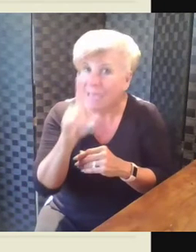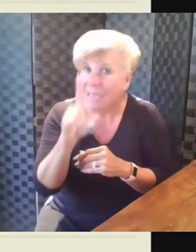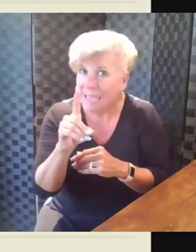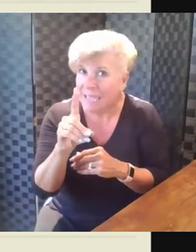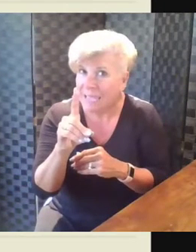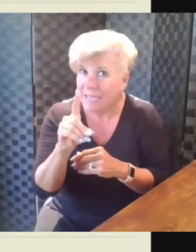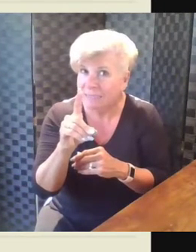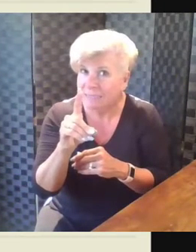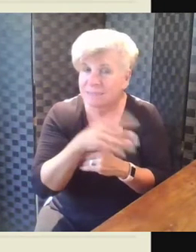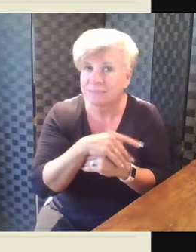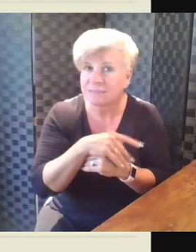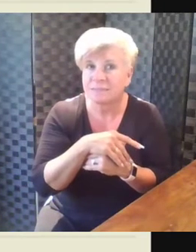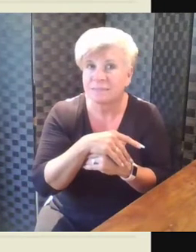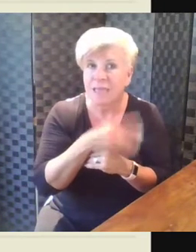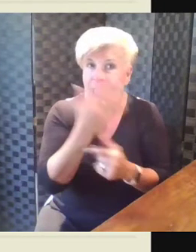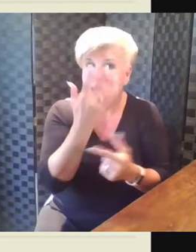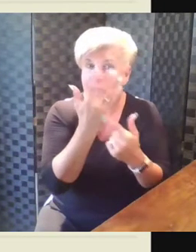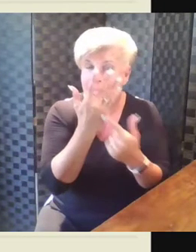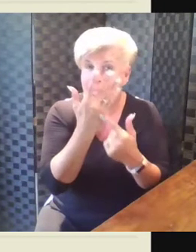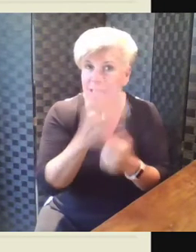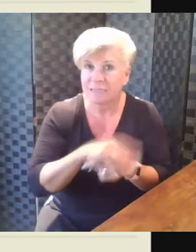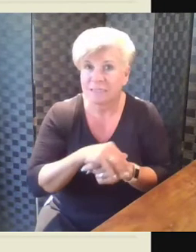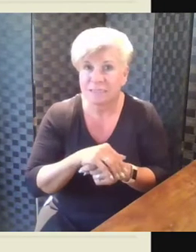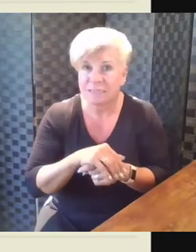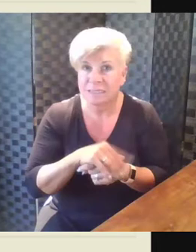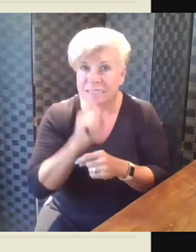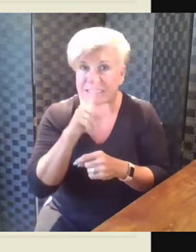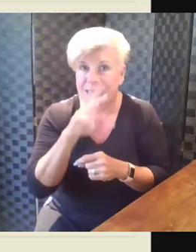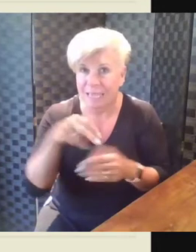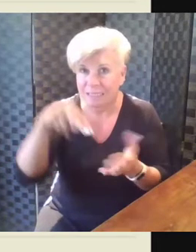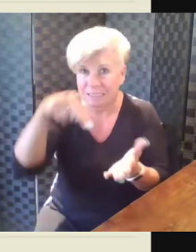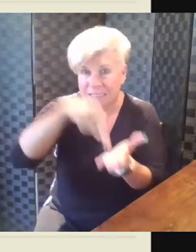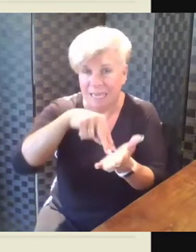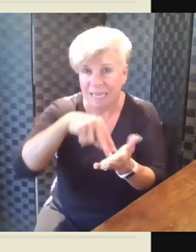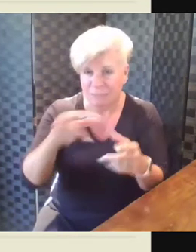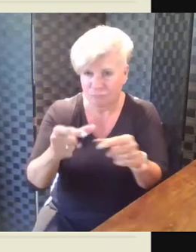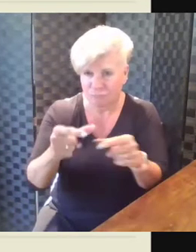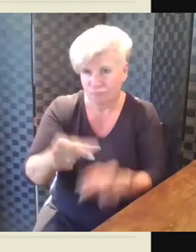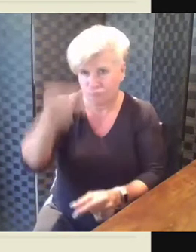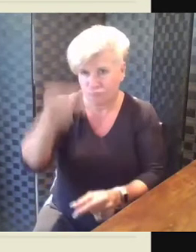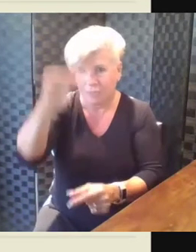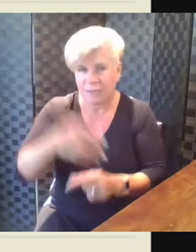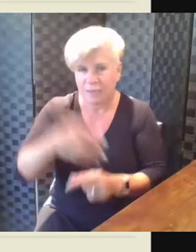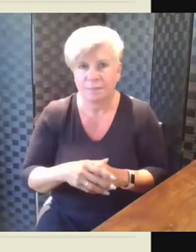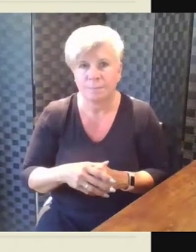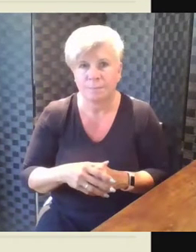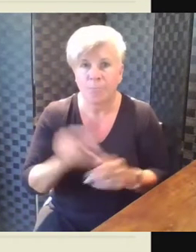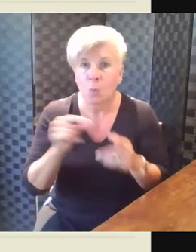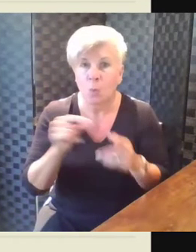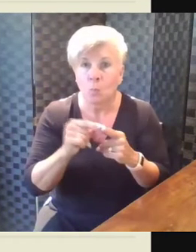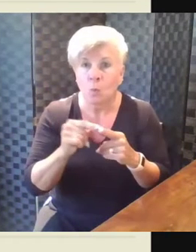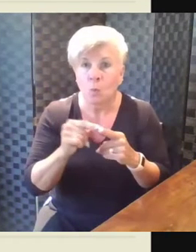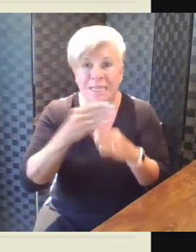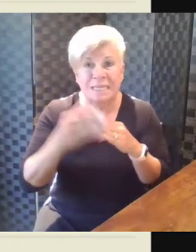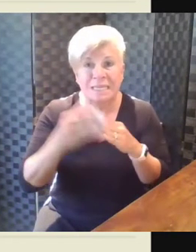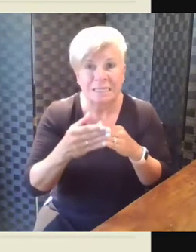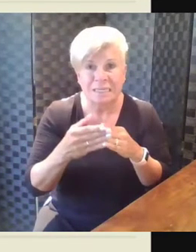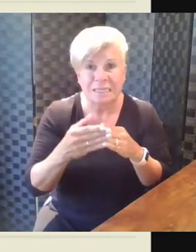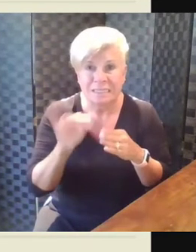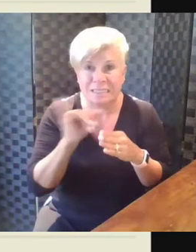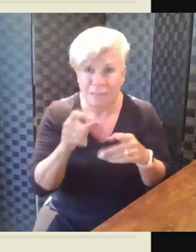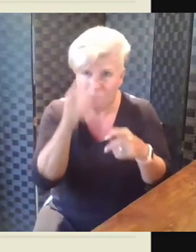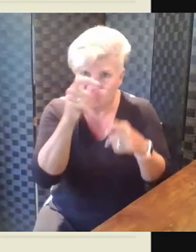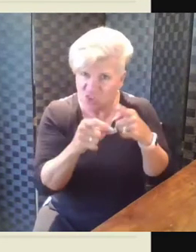band, hand, and stand. Words that end in the same